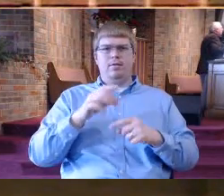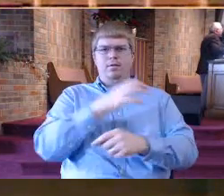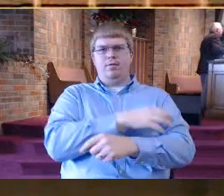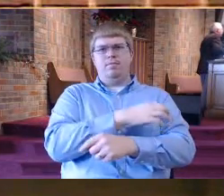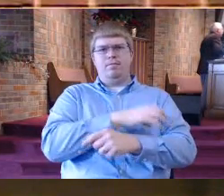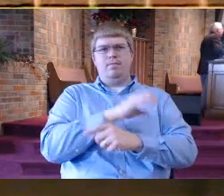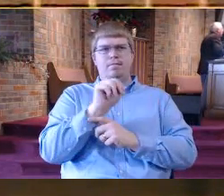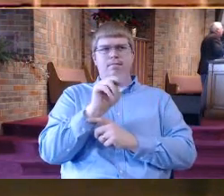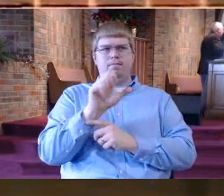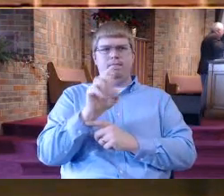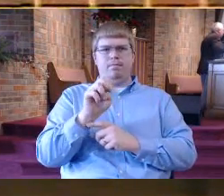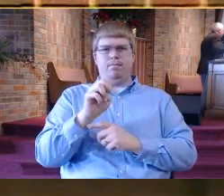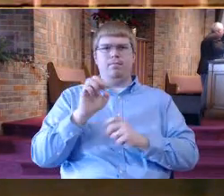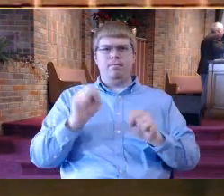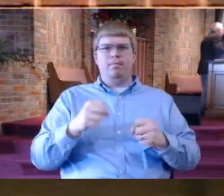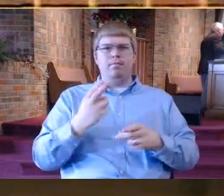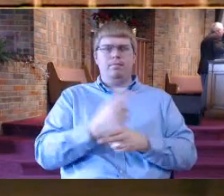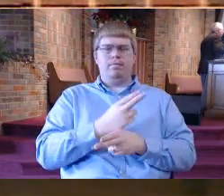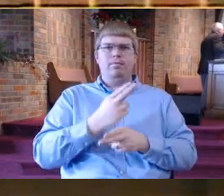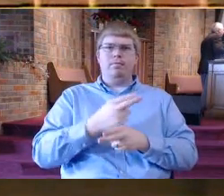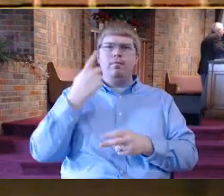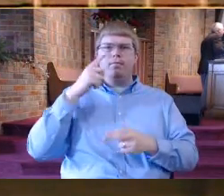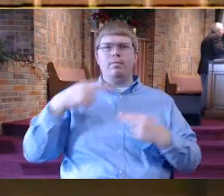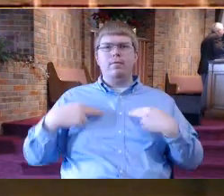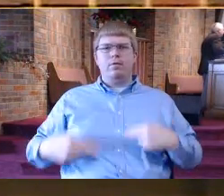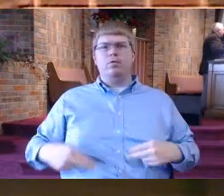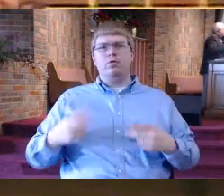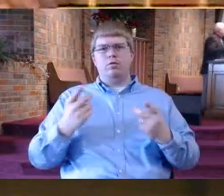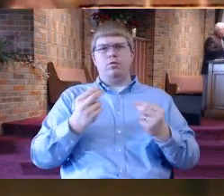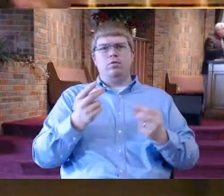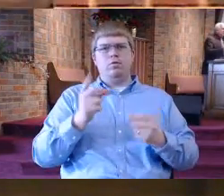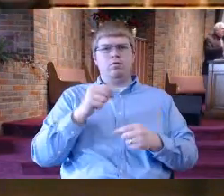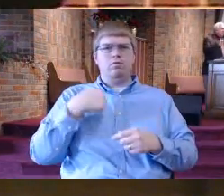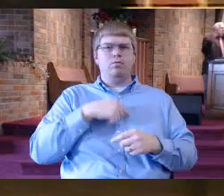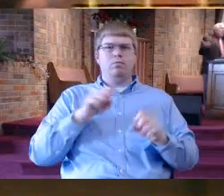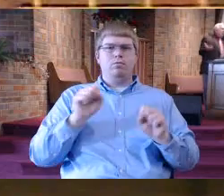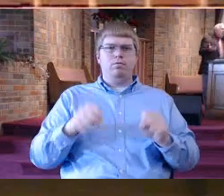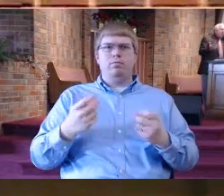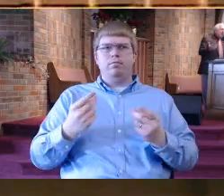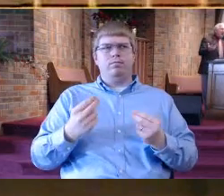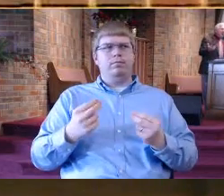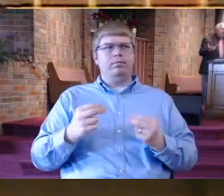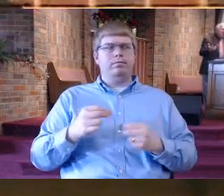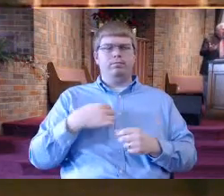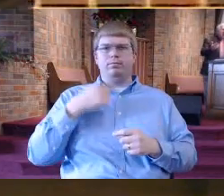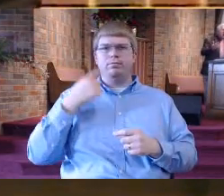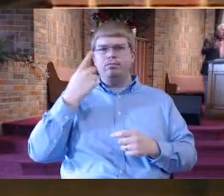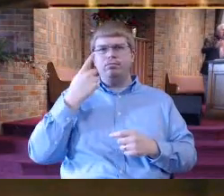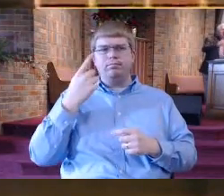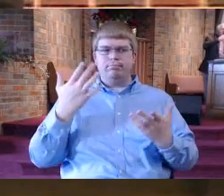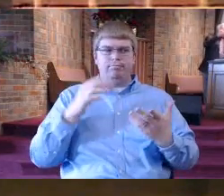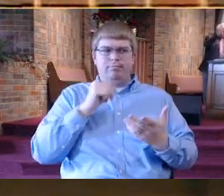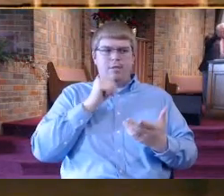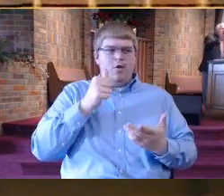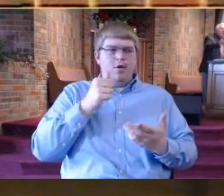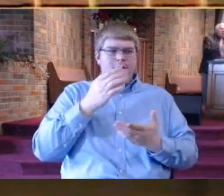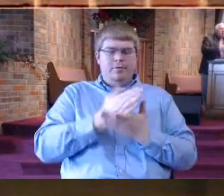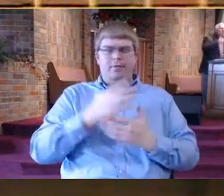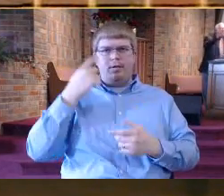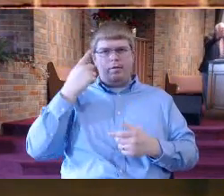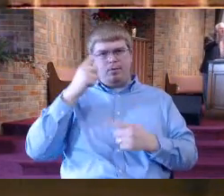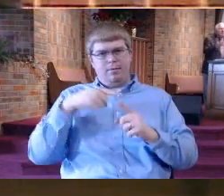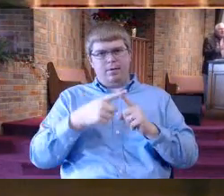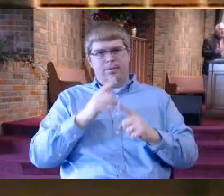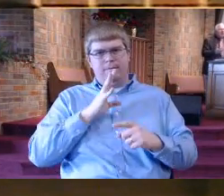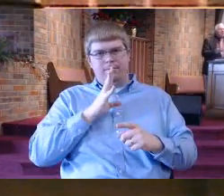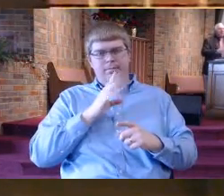human speech to do what we do without really thinking. We form the words, we